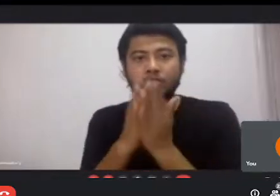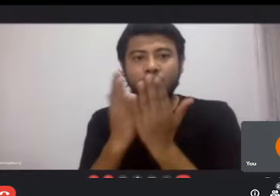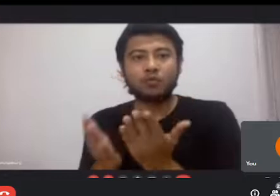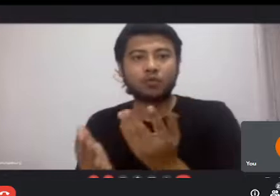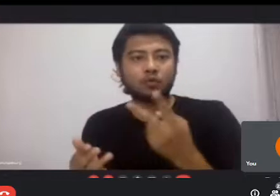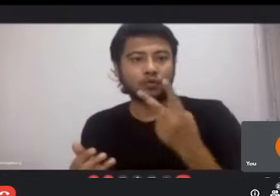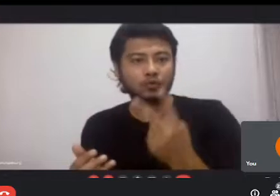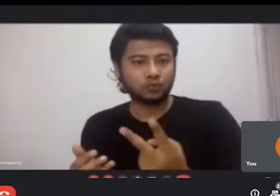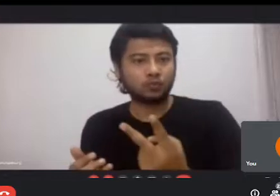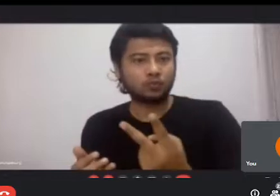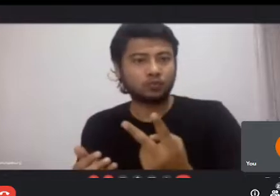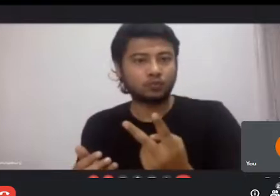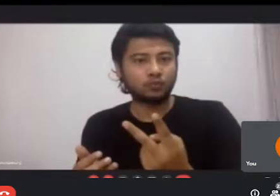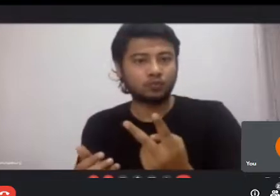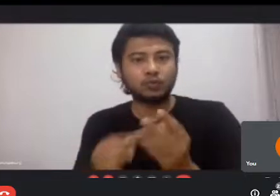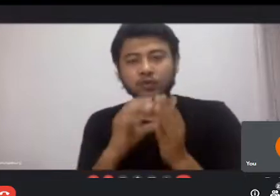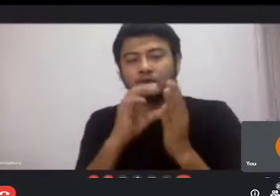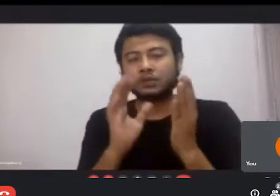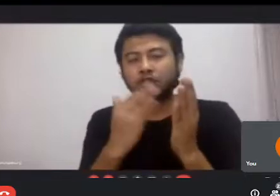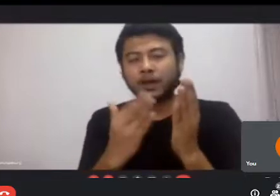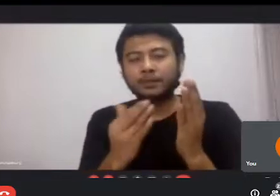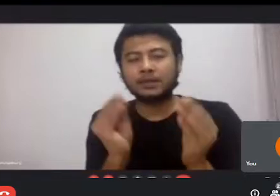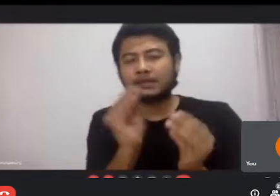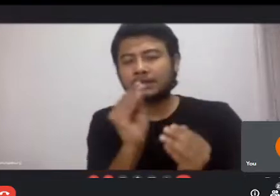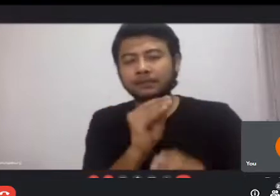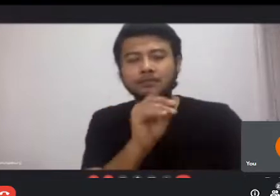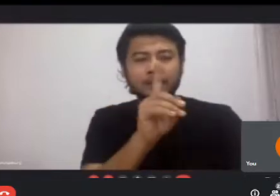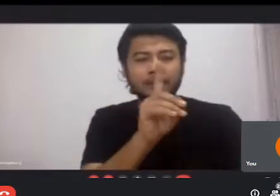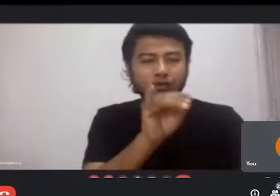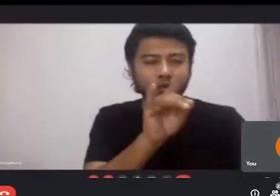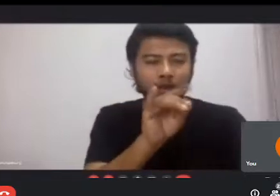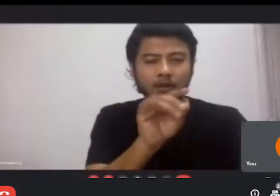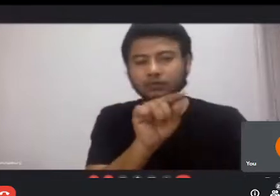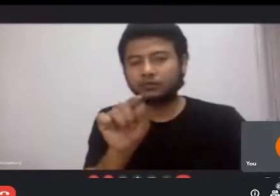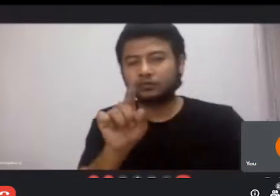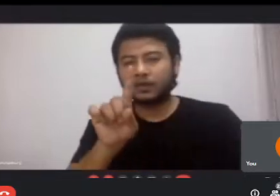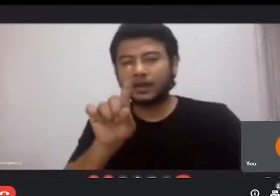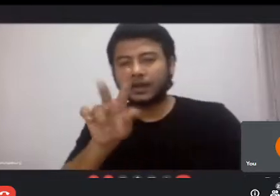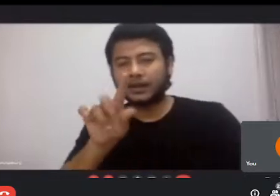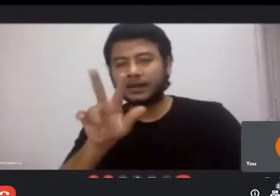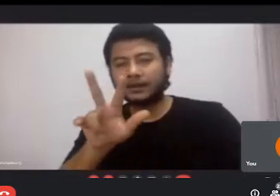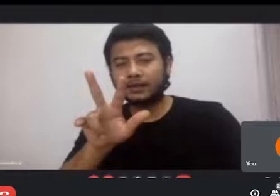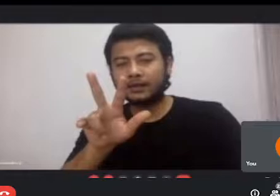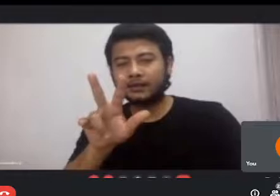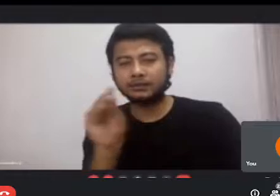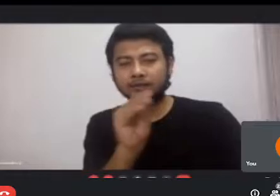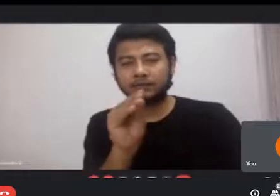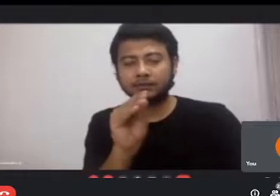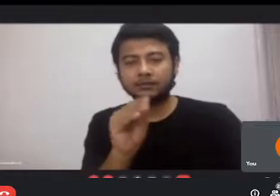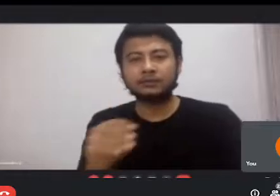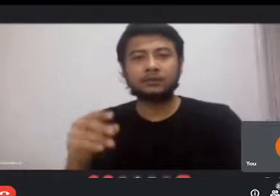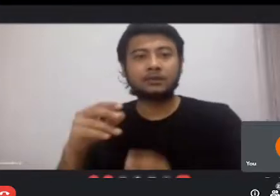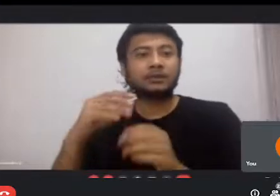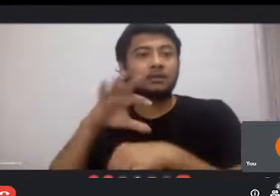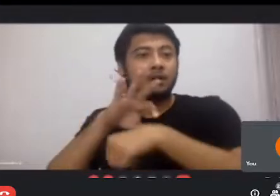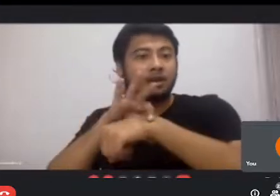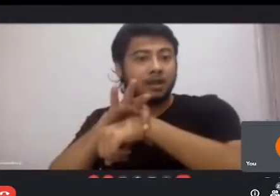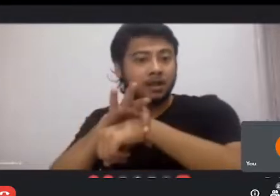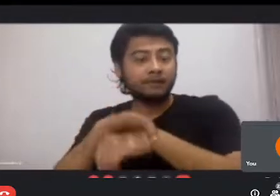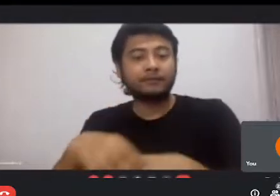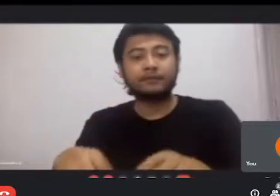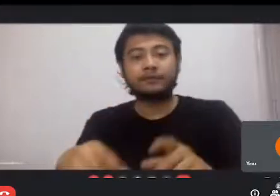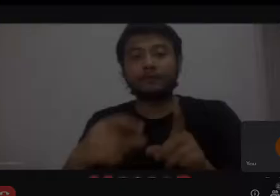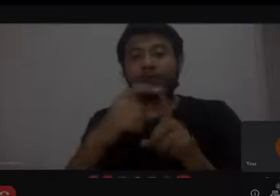chapters, where work by Nirav and by Deepu and by a lot of other collaborators from